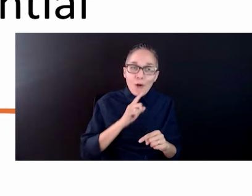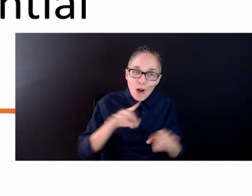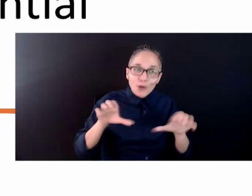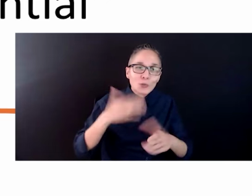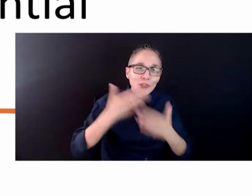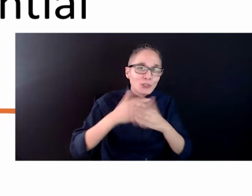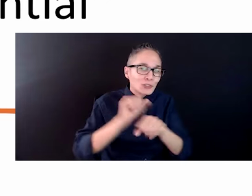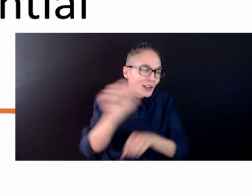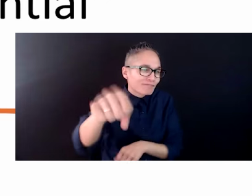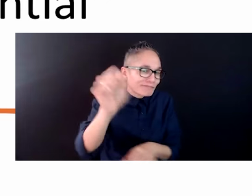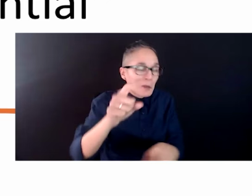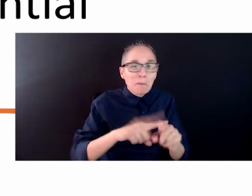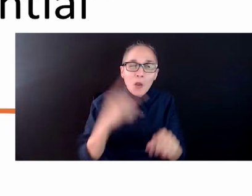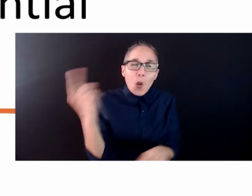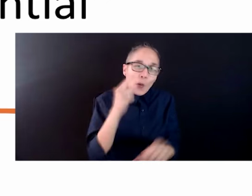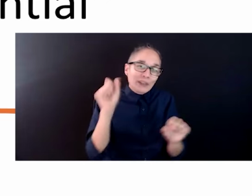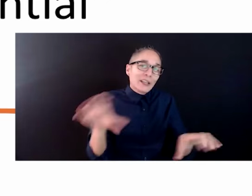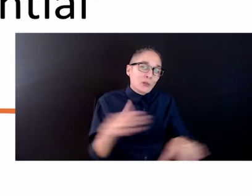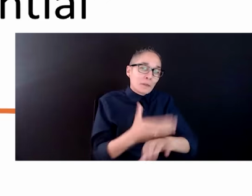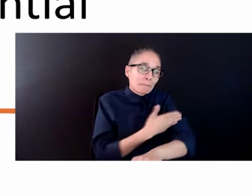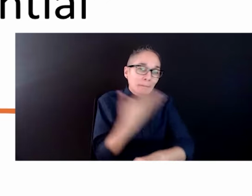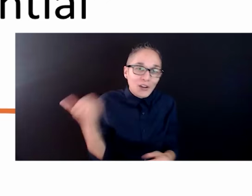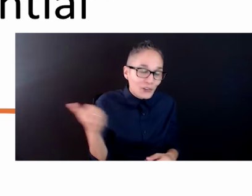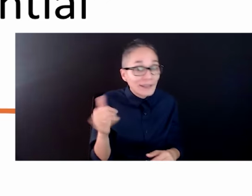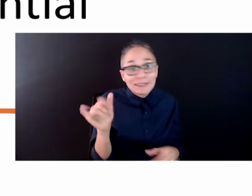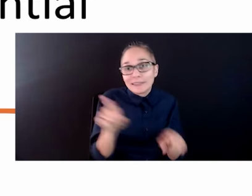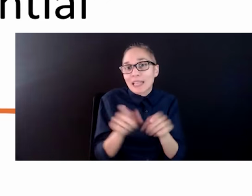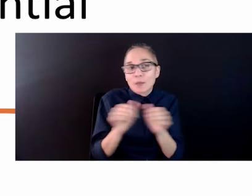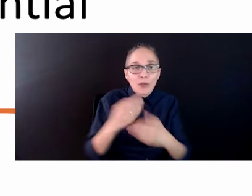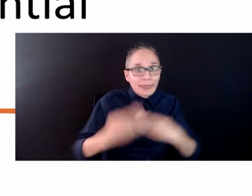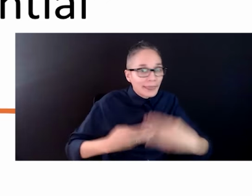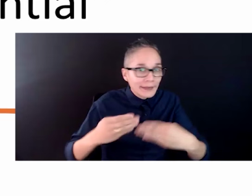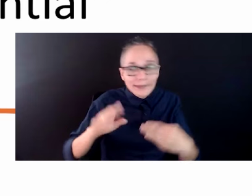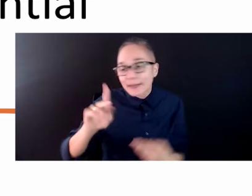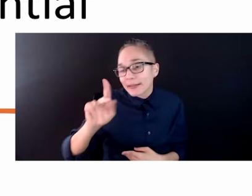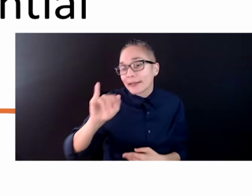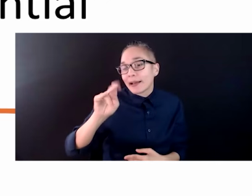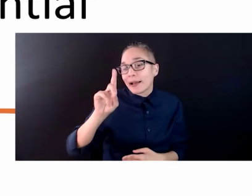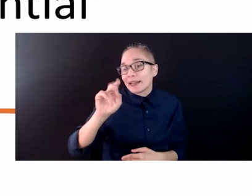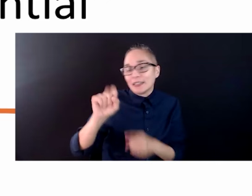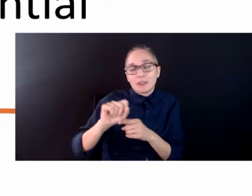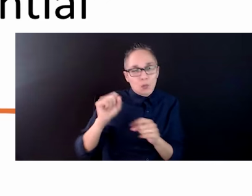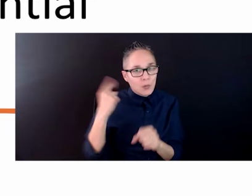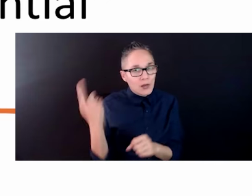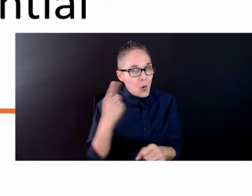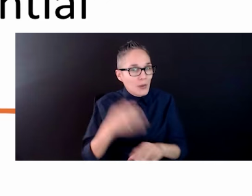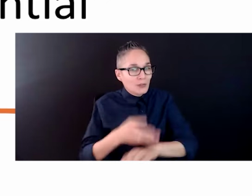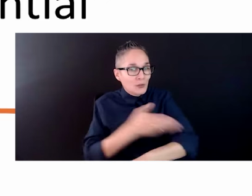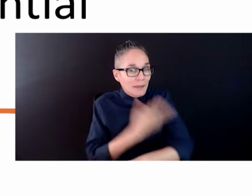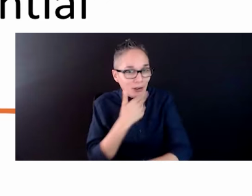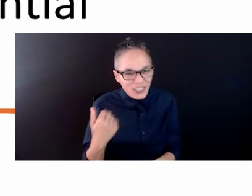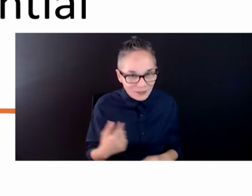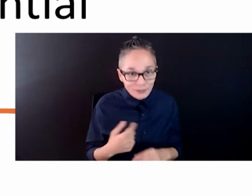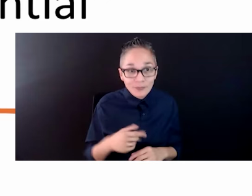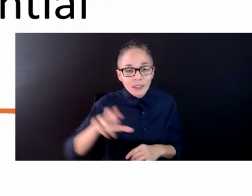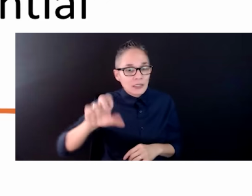good job. We can do better. And it's like kindness. We can always do better with kindness. Yeah. Sunny, Thank you, Mark. Yeah, Sonny, you